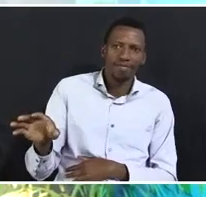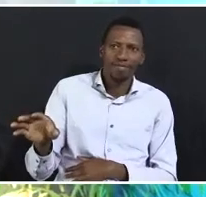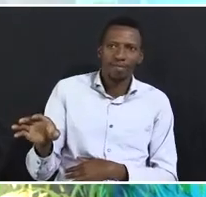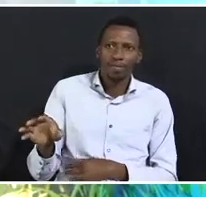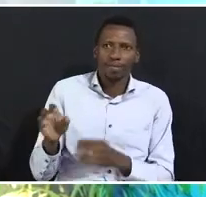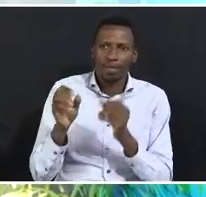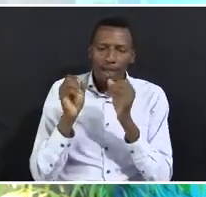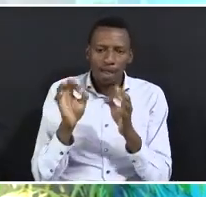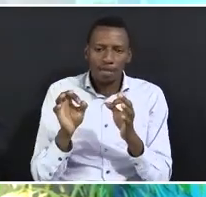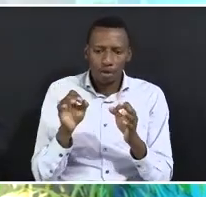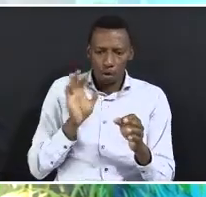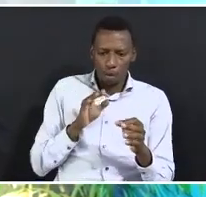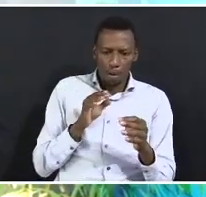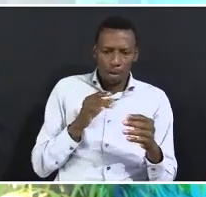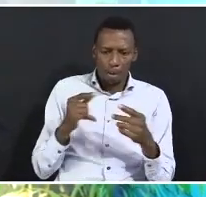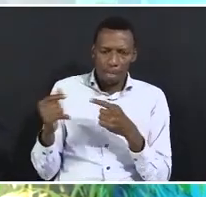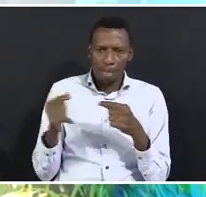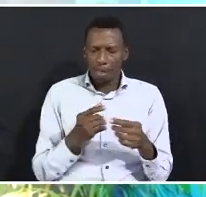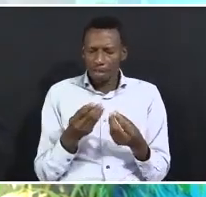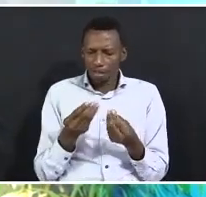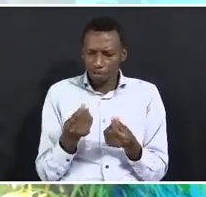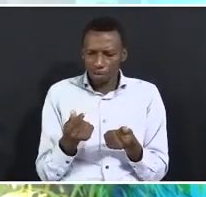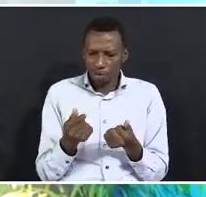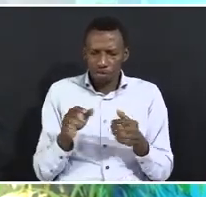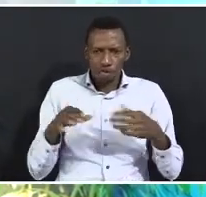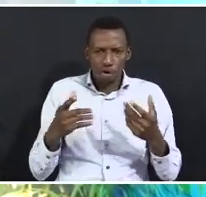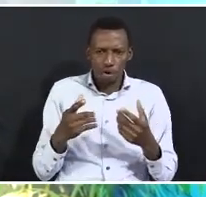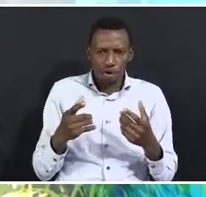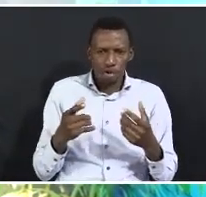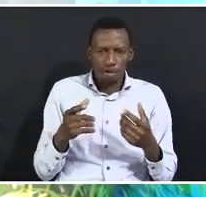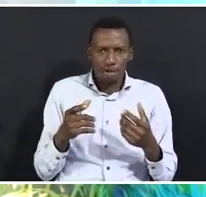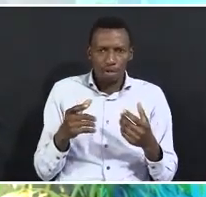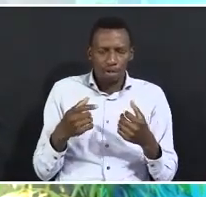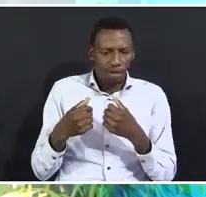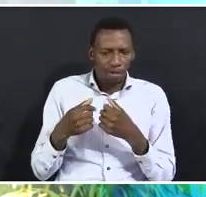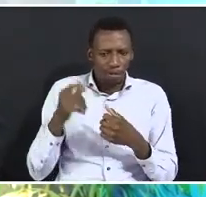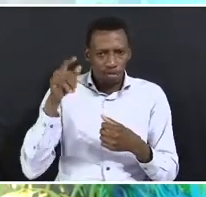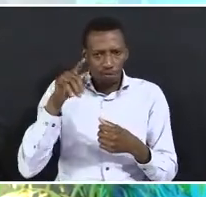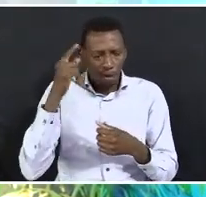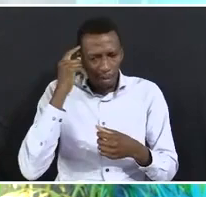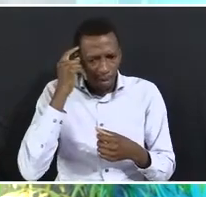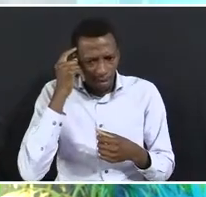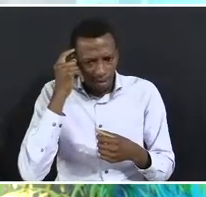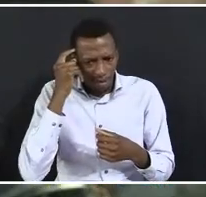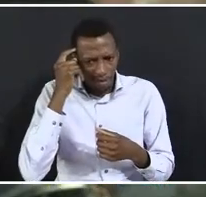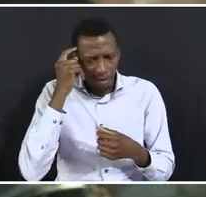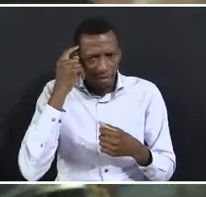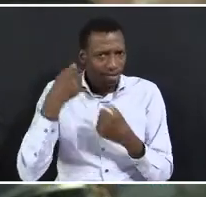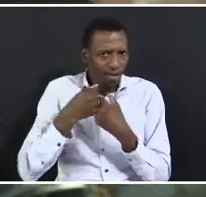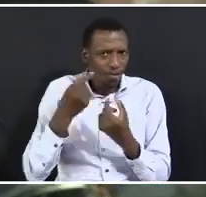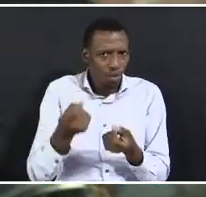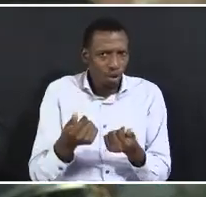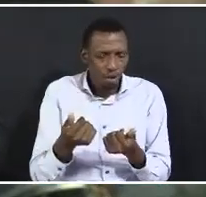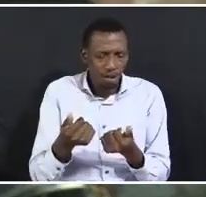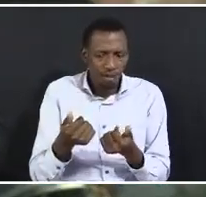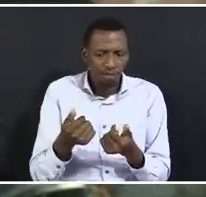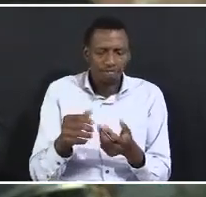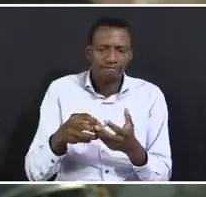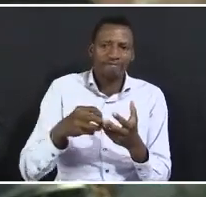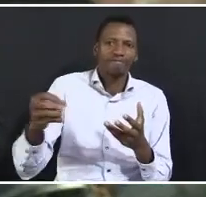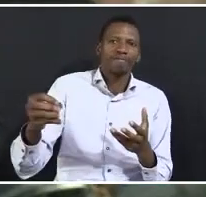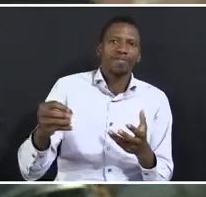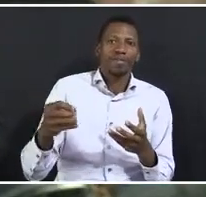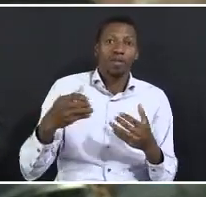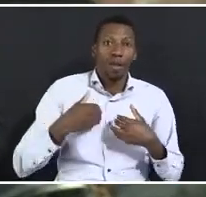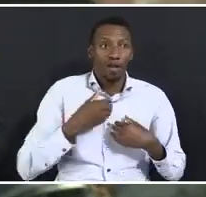has actually exchanged words with you, simple words, or challenge your mindset, divorce. So a Jew, and there are some men here